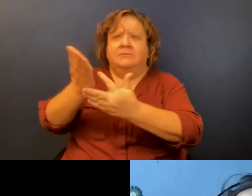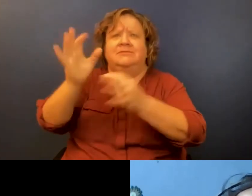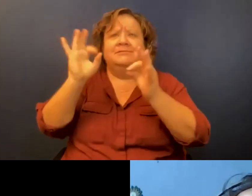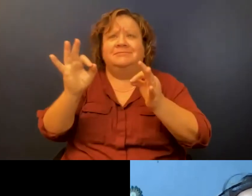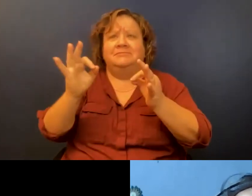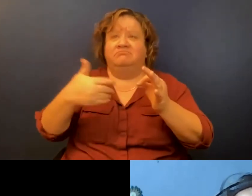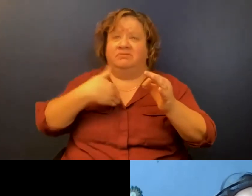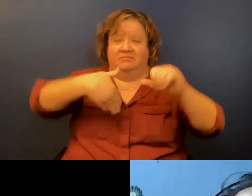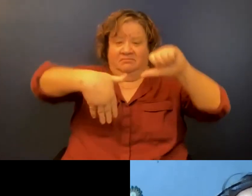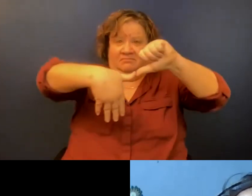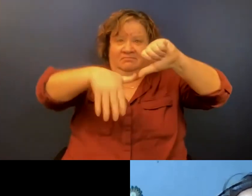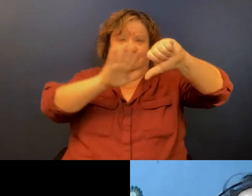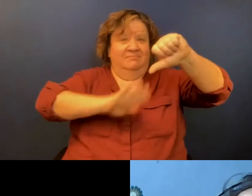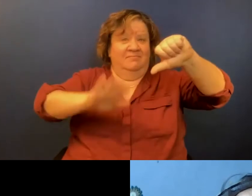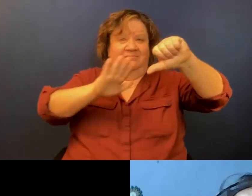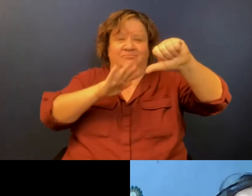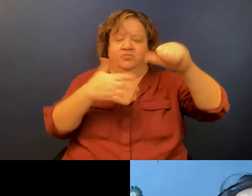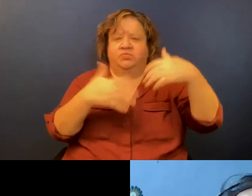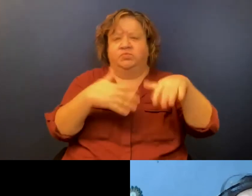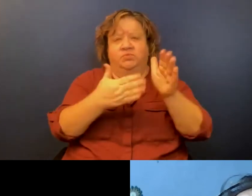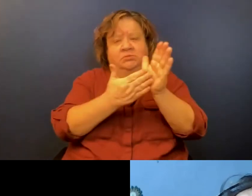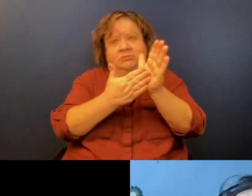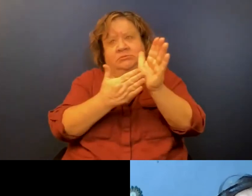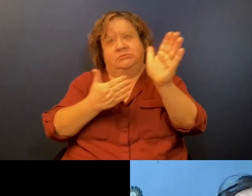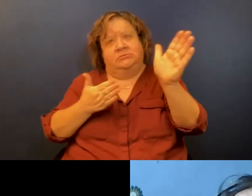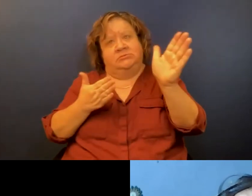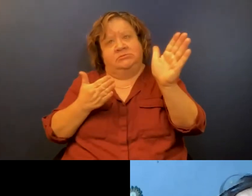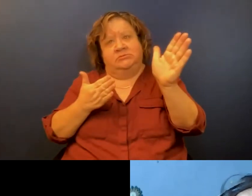build and habilitate